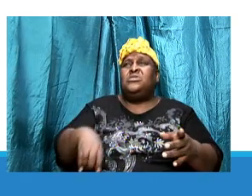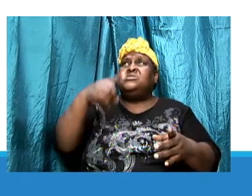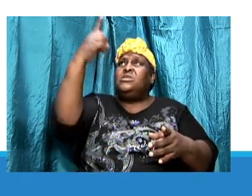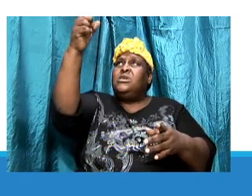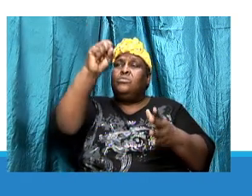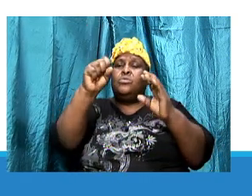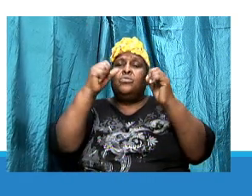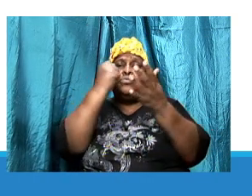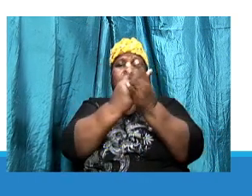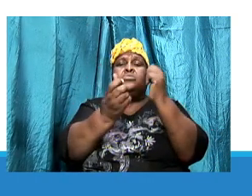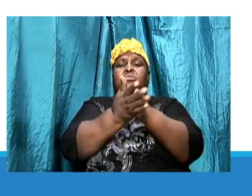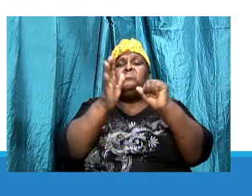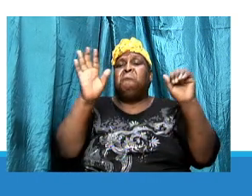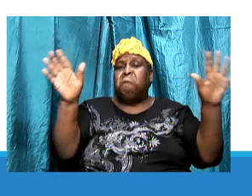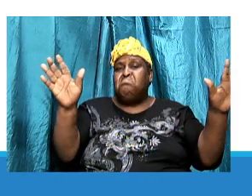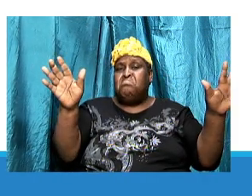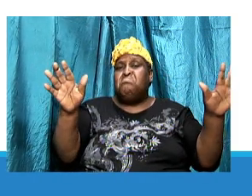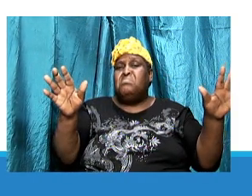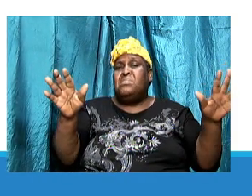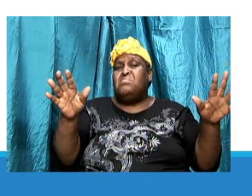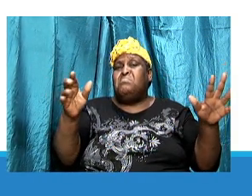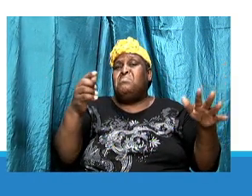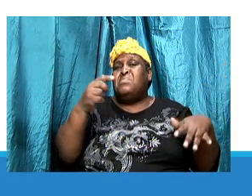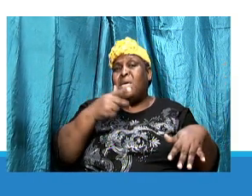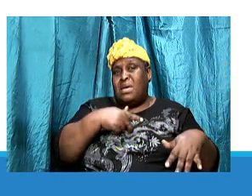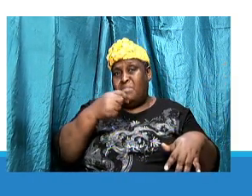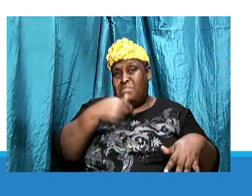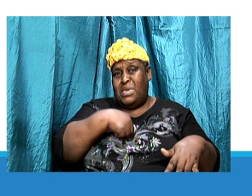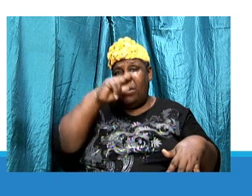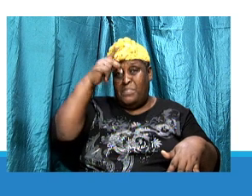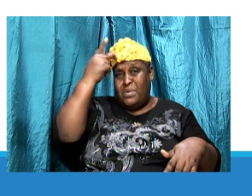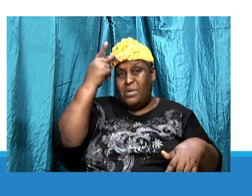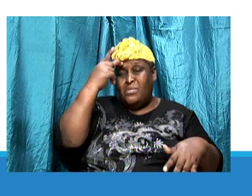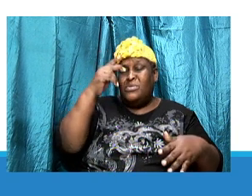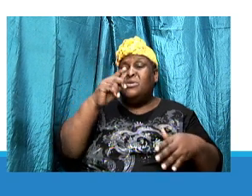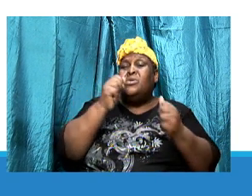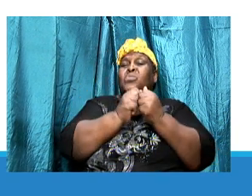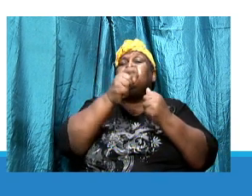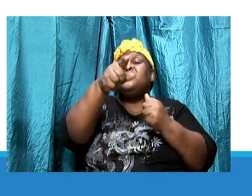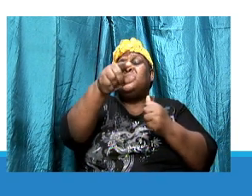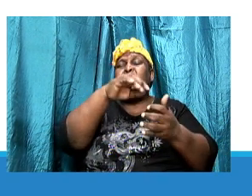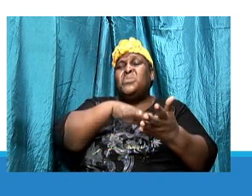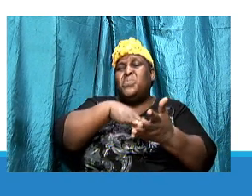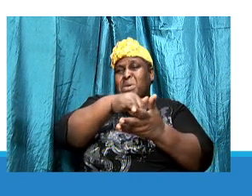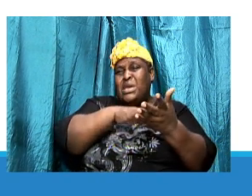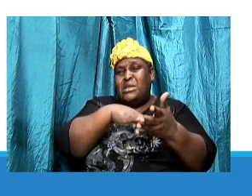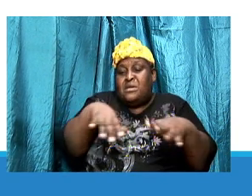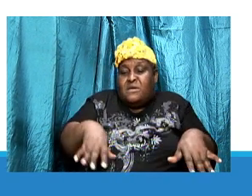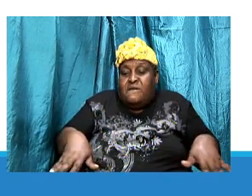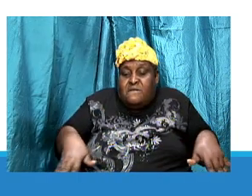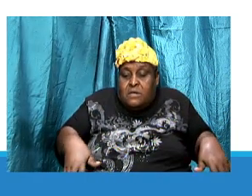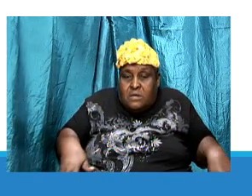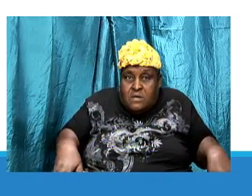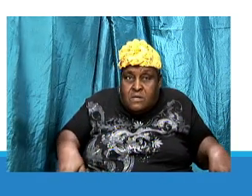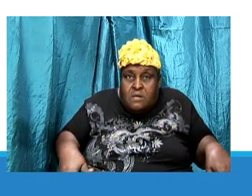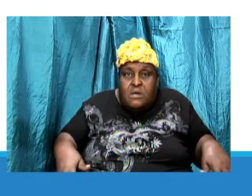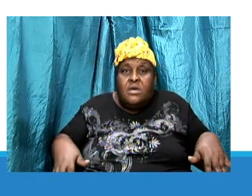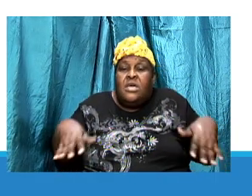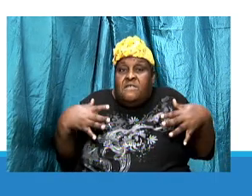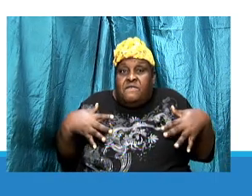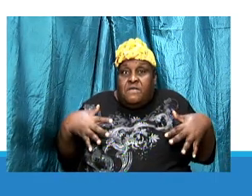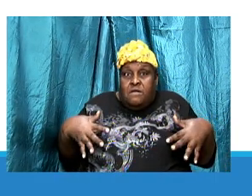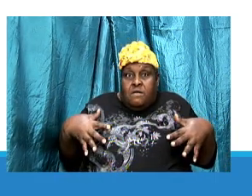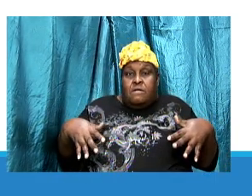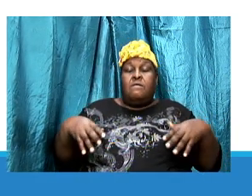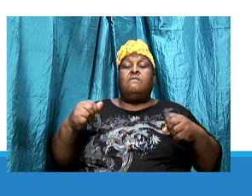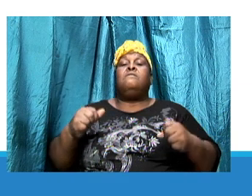was with you in weakness and in fear and in much trembling. This was